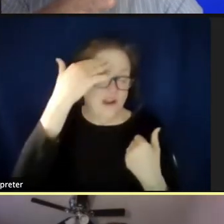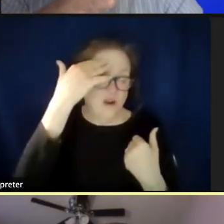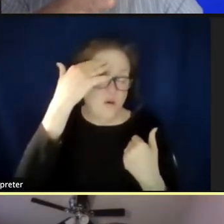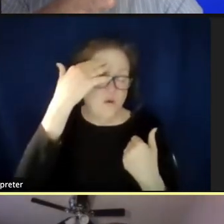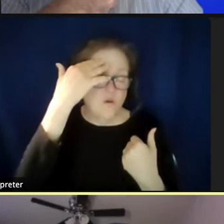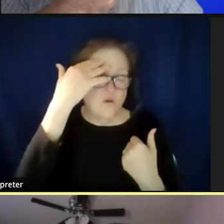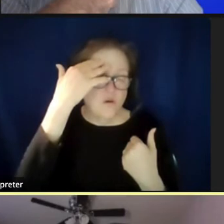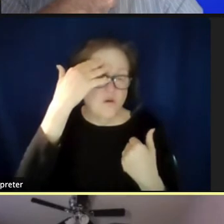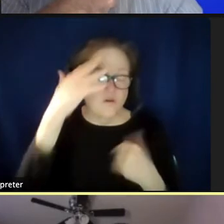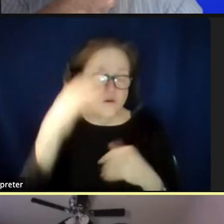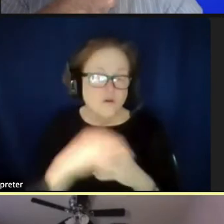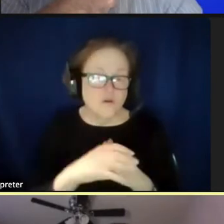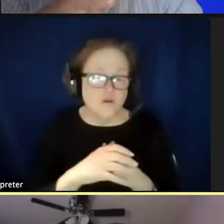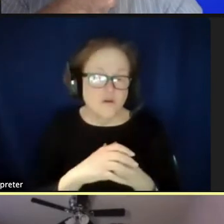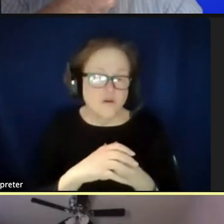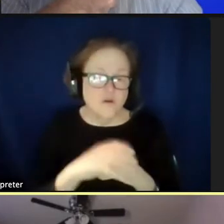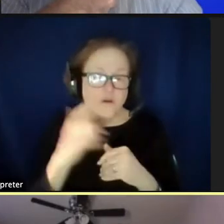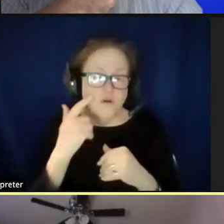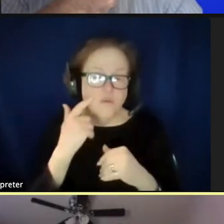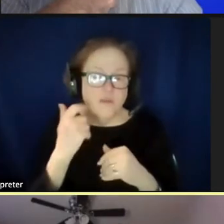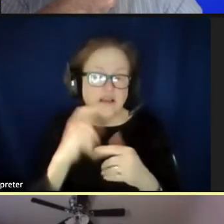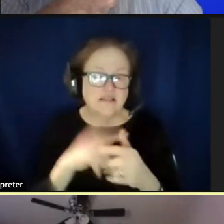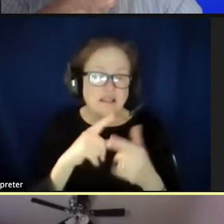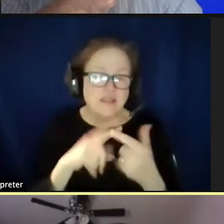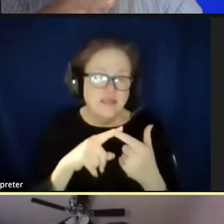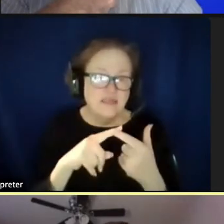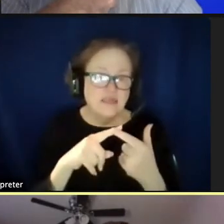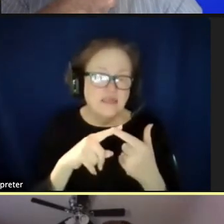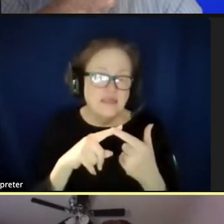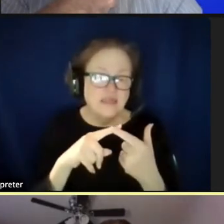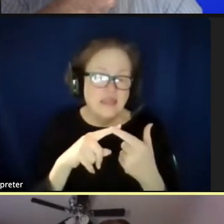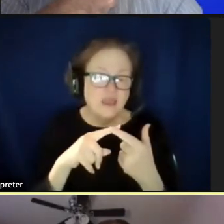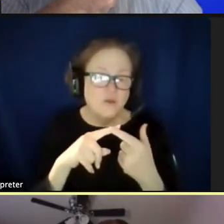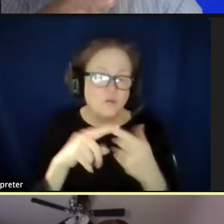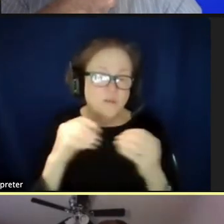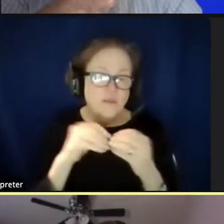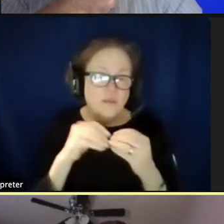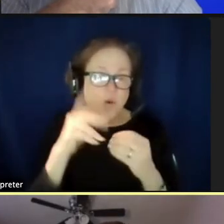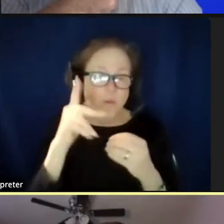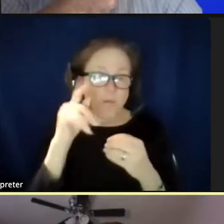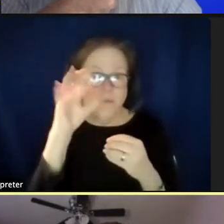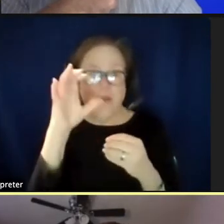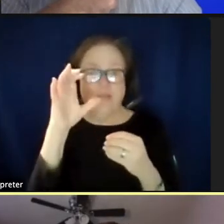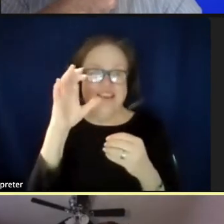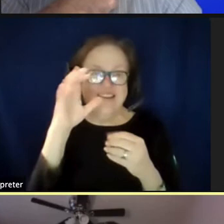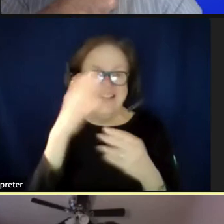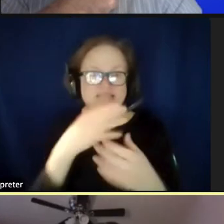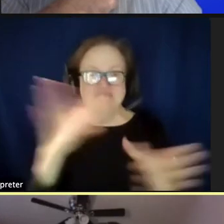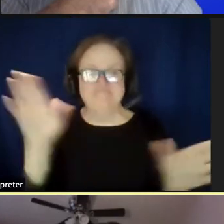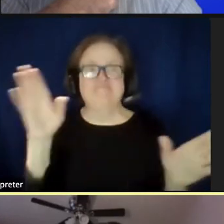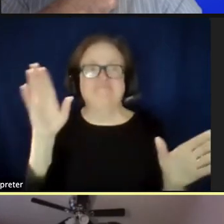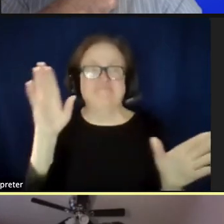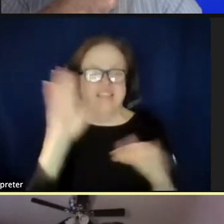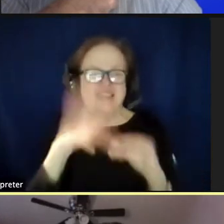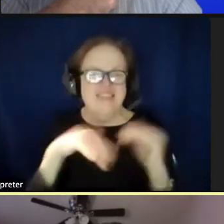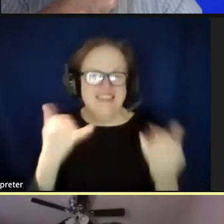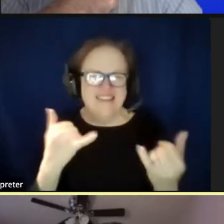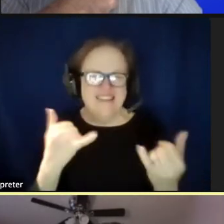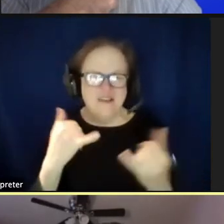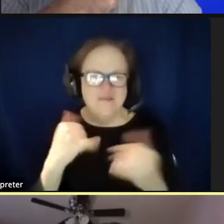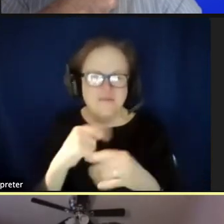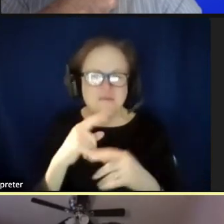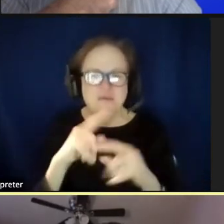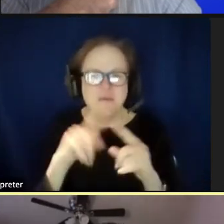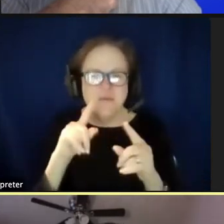a little bit more public than I am today. But there's a step, there's a journey, there's